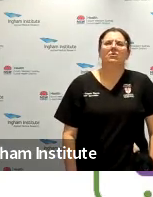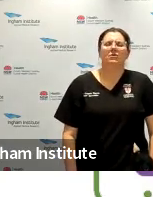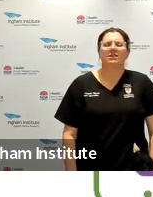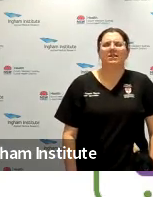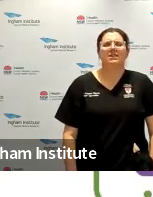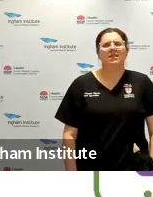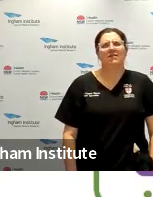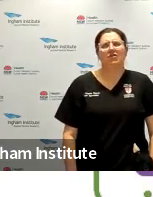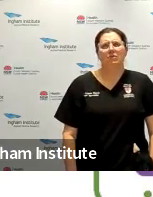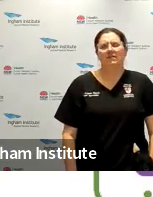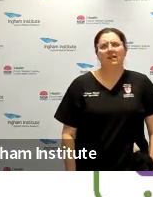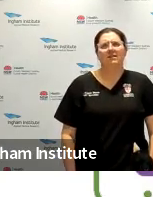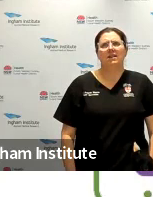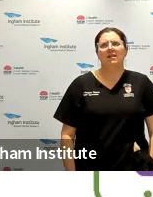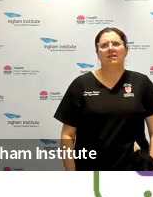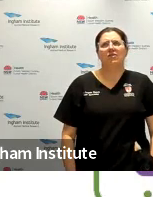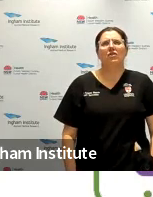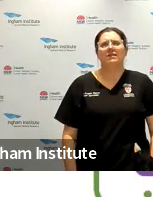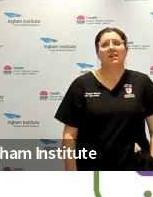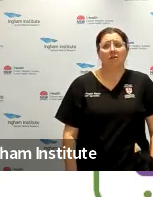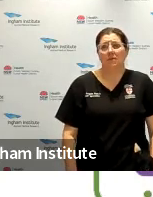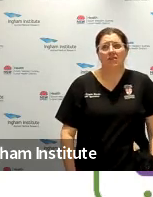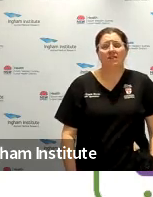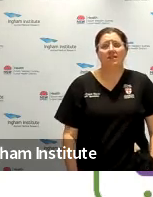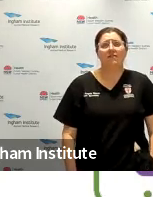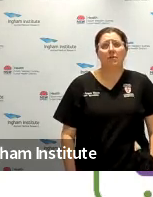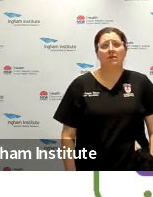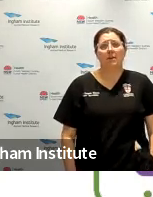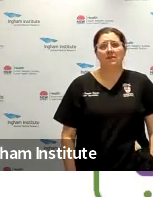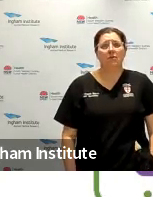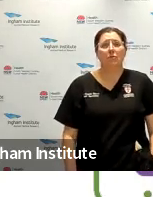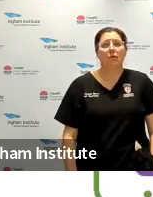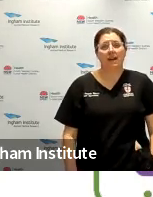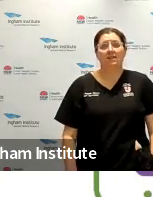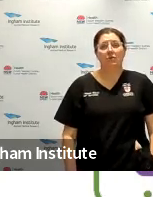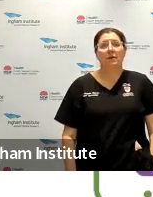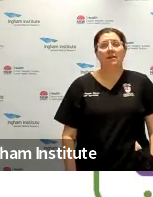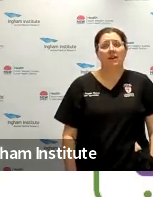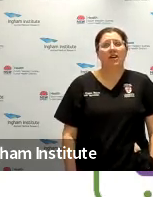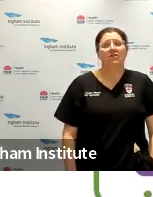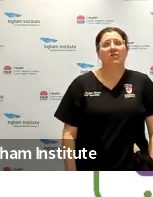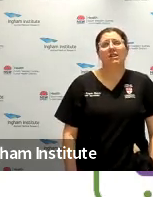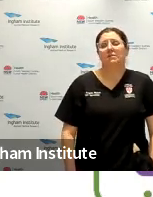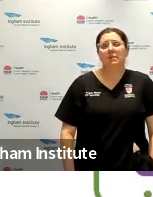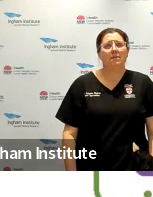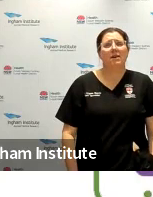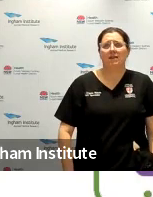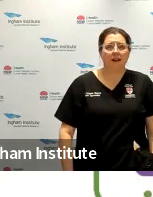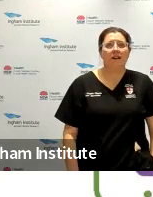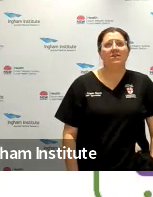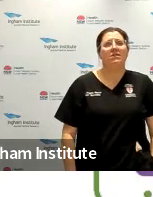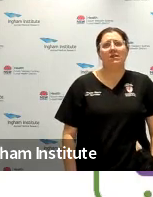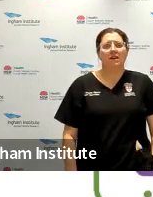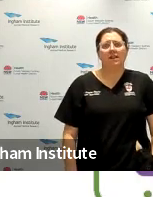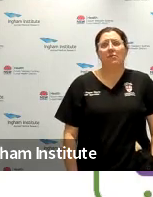and thought, well, is it the individual risk factors that are not as accurate? But as you can see from those kappas, they're all 0.8 or above. So really the BMI,